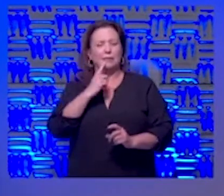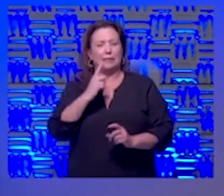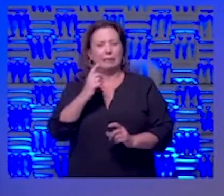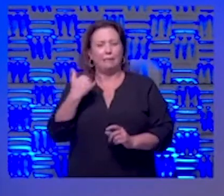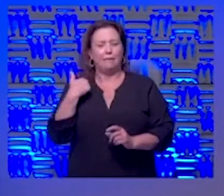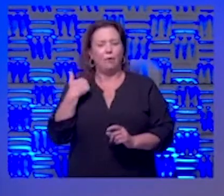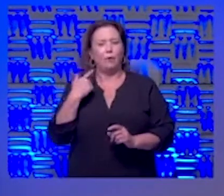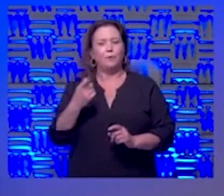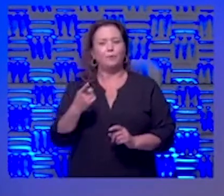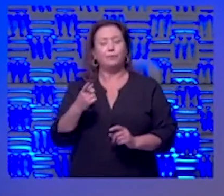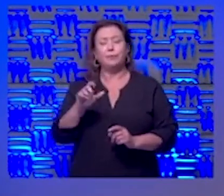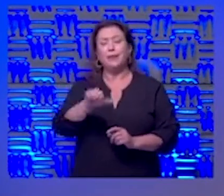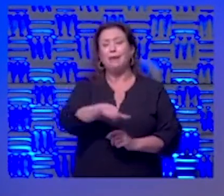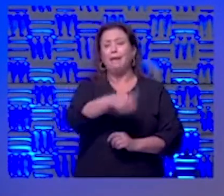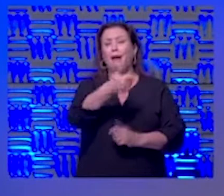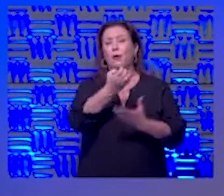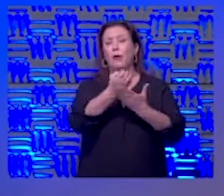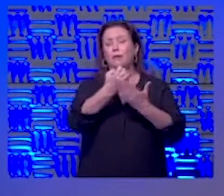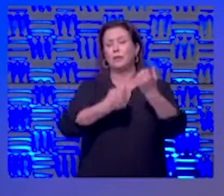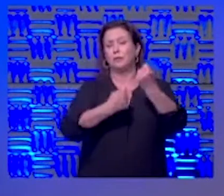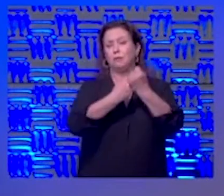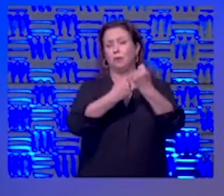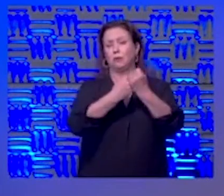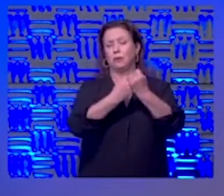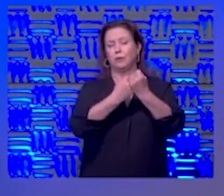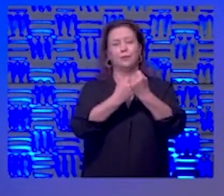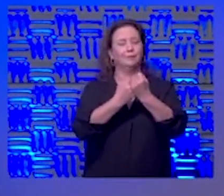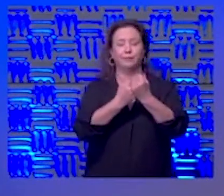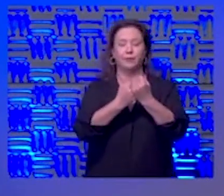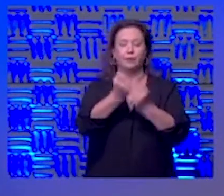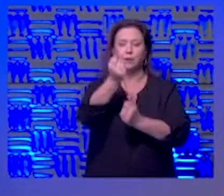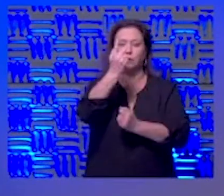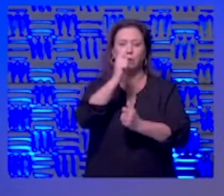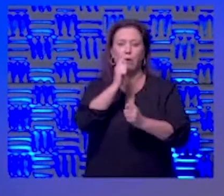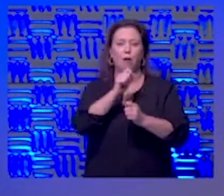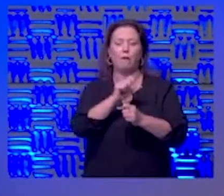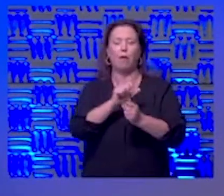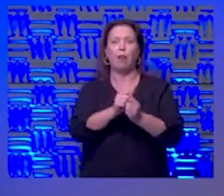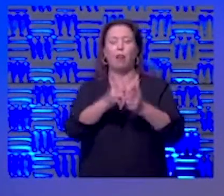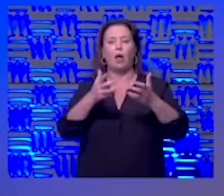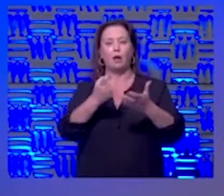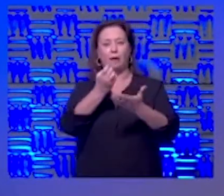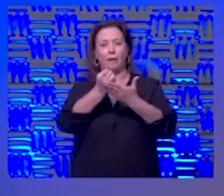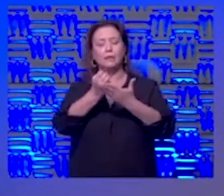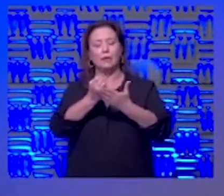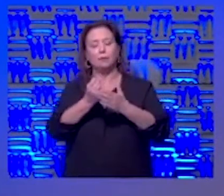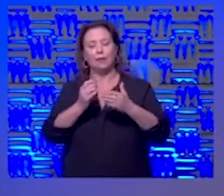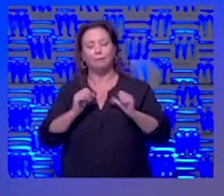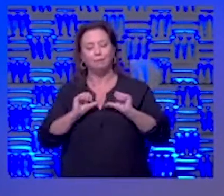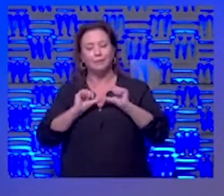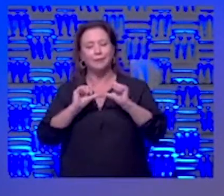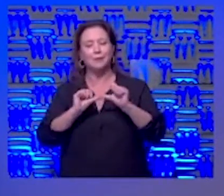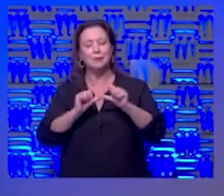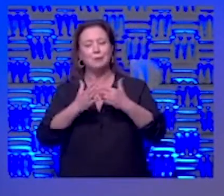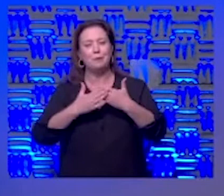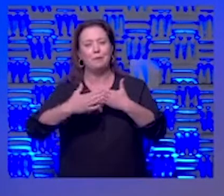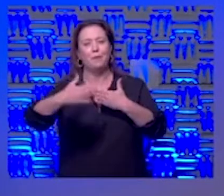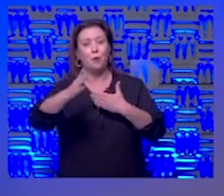look at other evidence, and again, we don't have a lot, and as we move forward, we'll learn more, and we